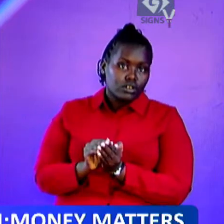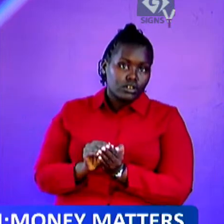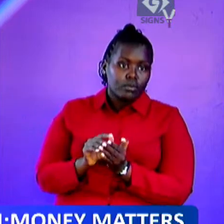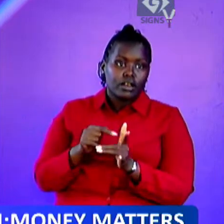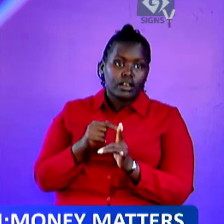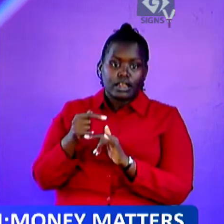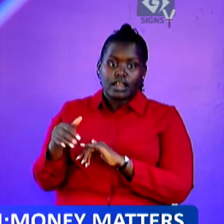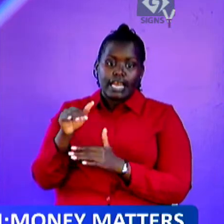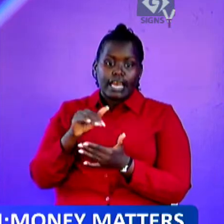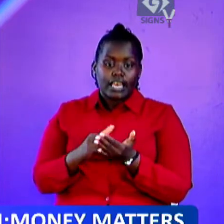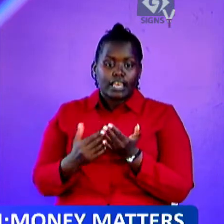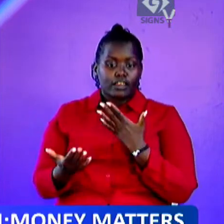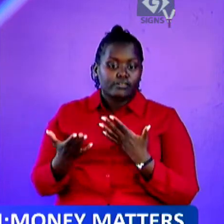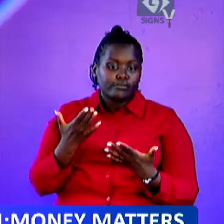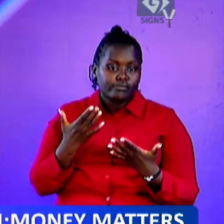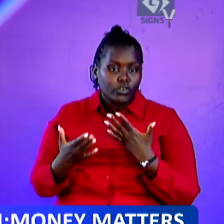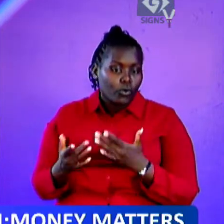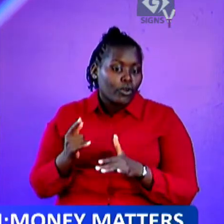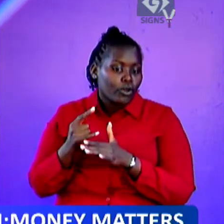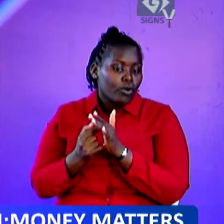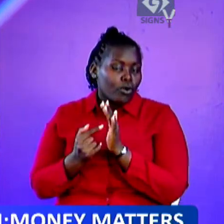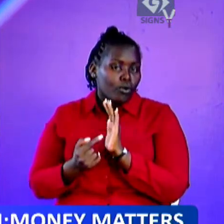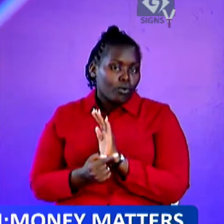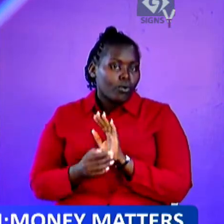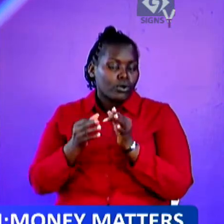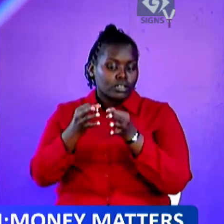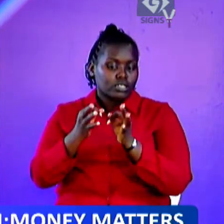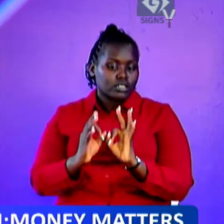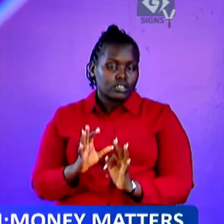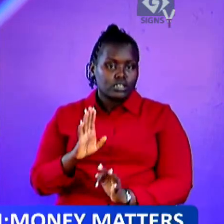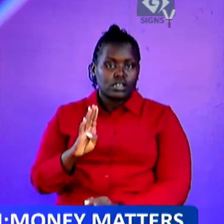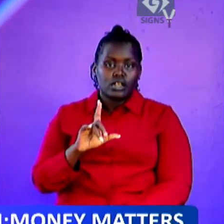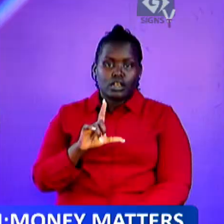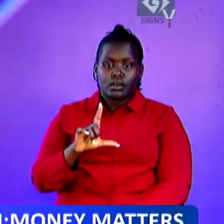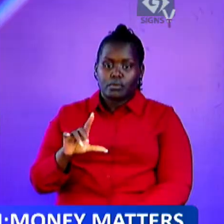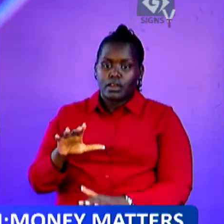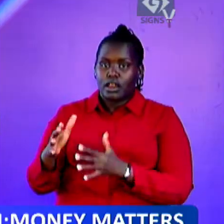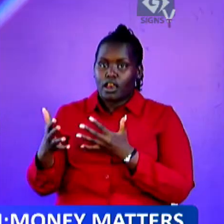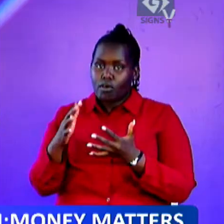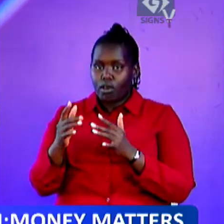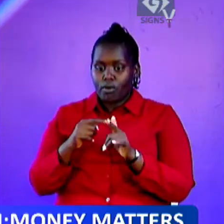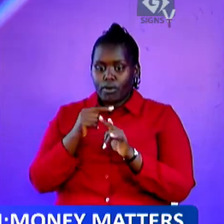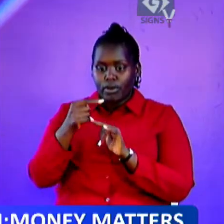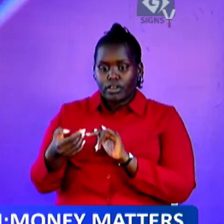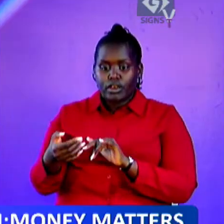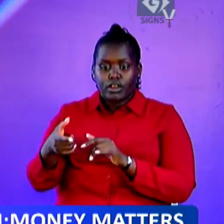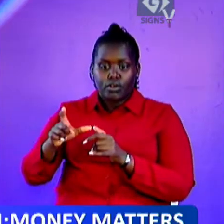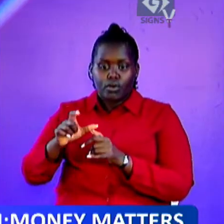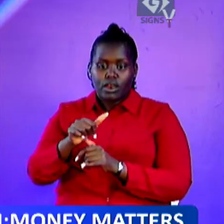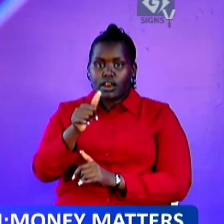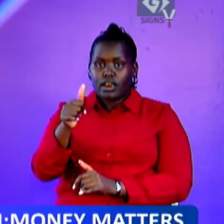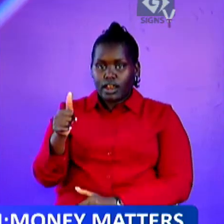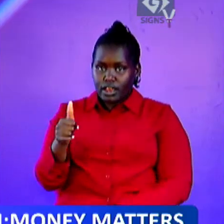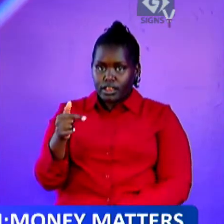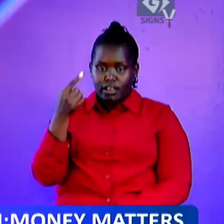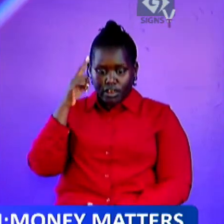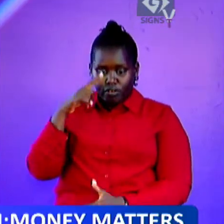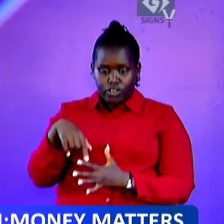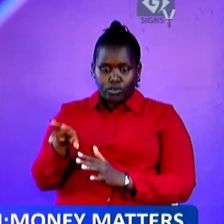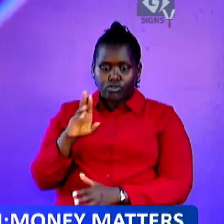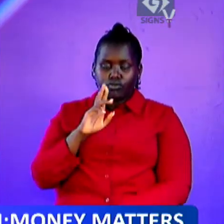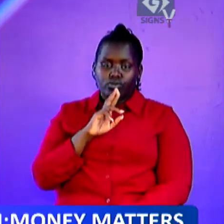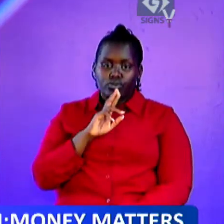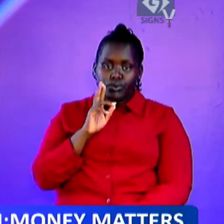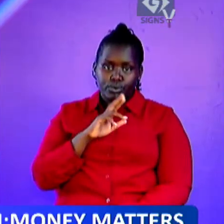you again gauge what is the treasury bill rate at, Yeah. and then you add another premium for the risk.